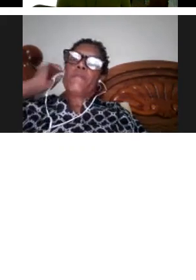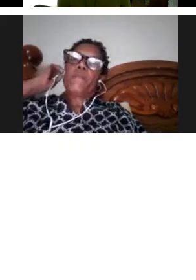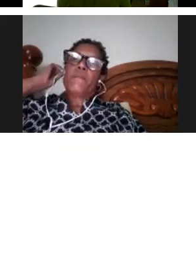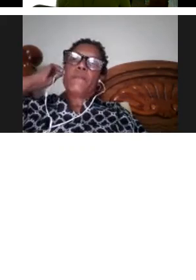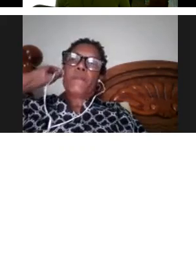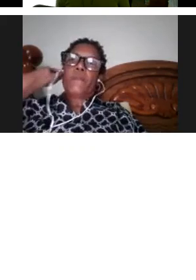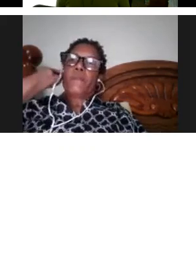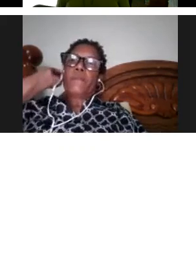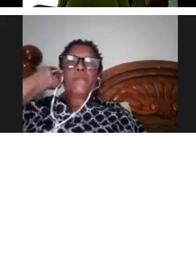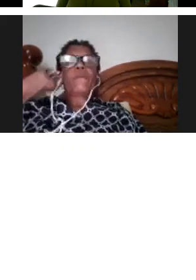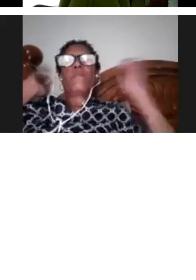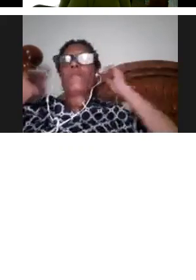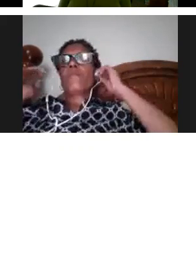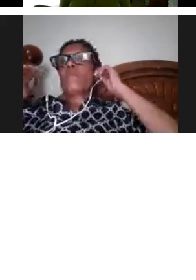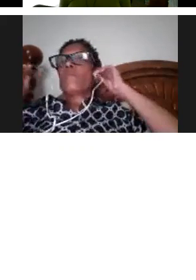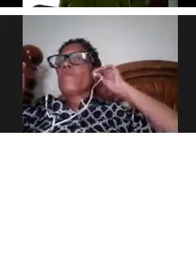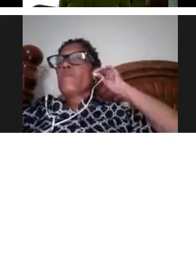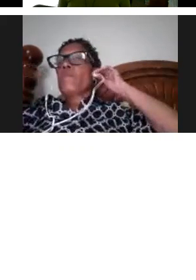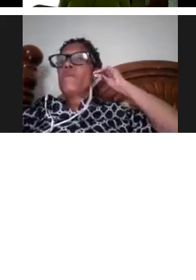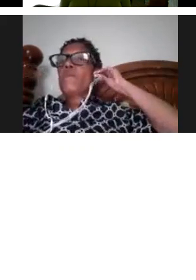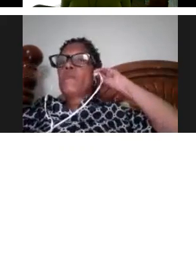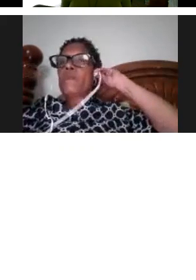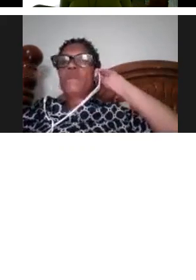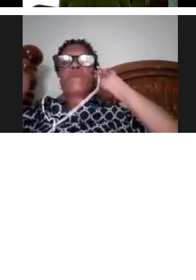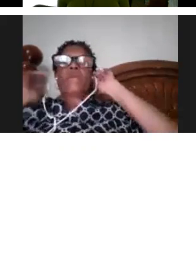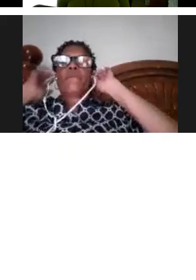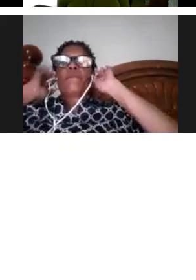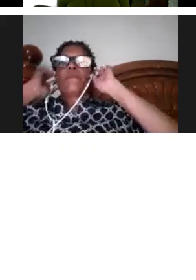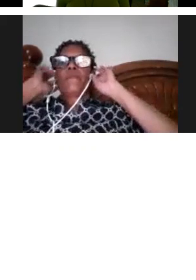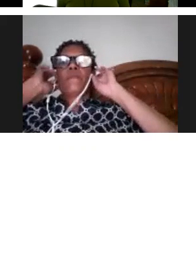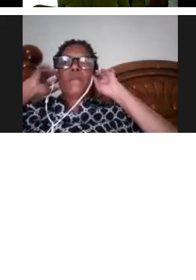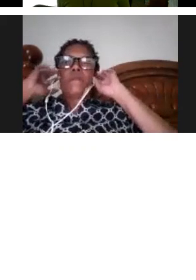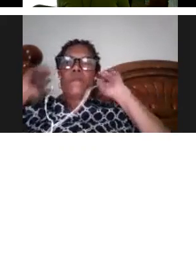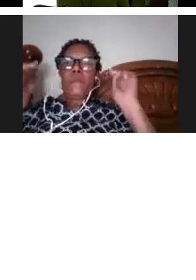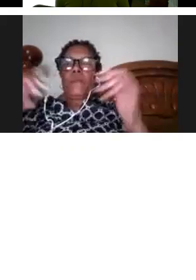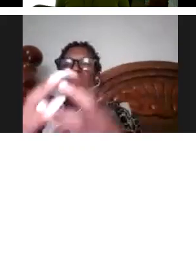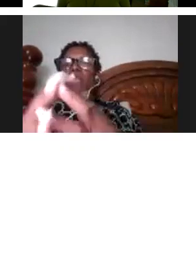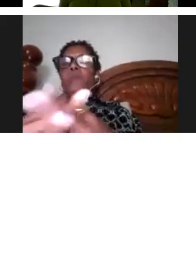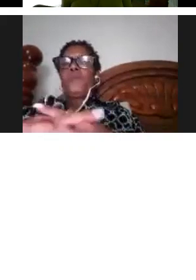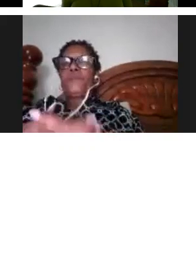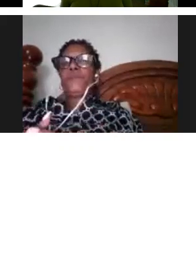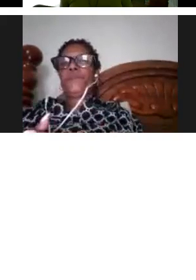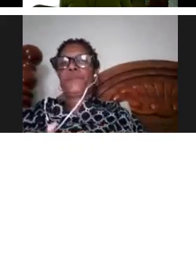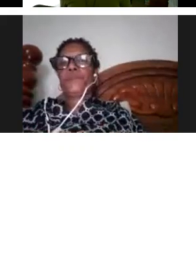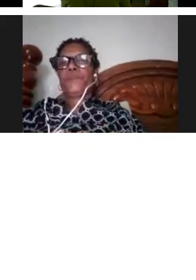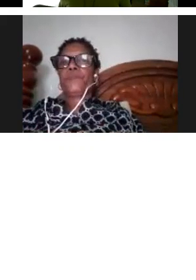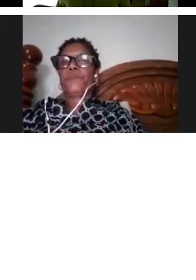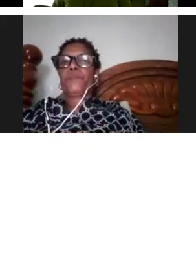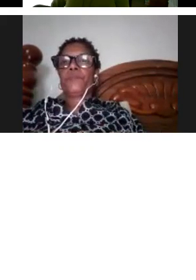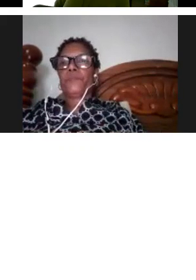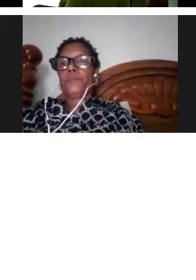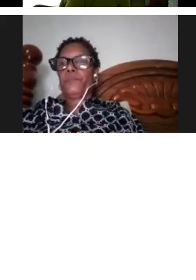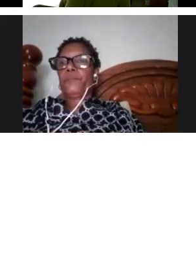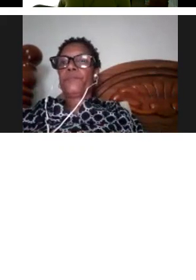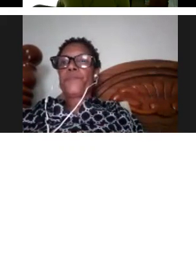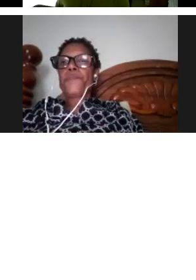to have an opportunity to dismantle it, either through challenges at the district court level or even at the Supreme Court level.